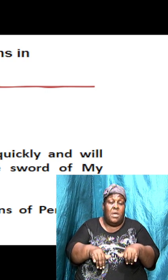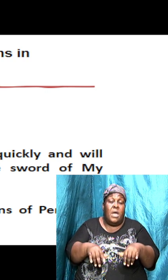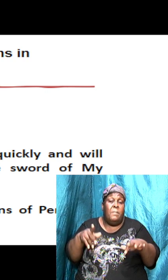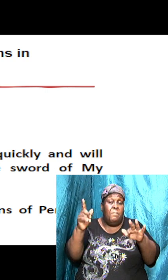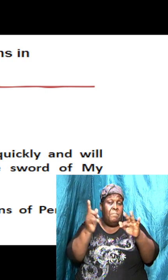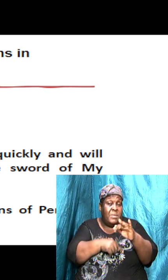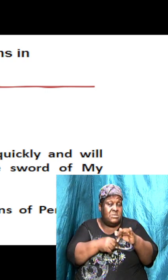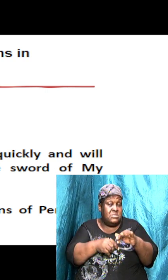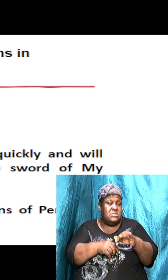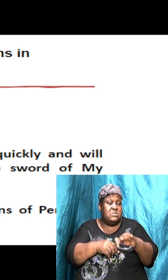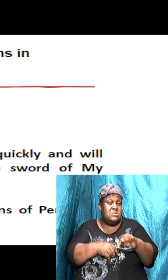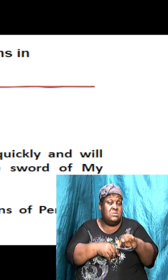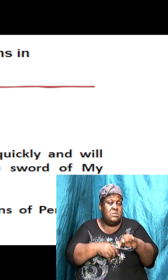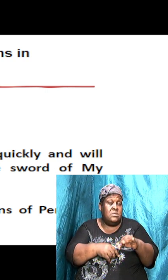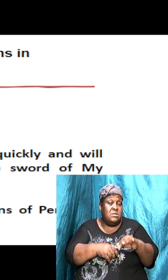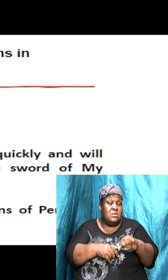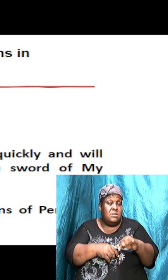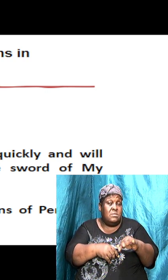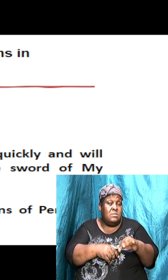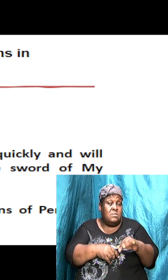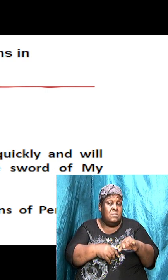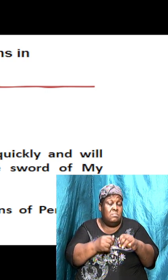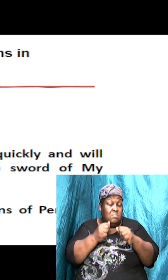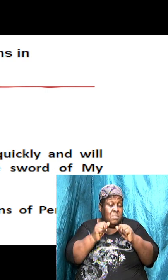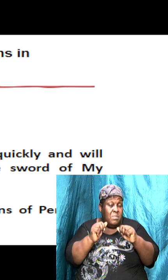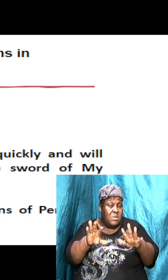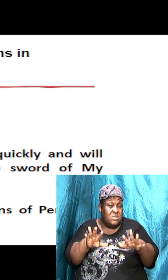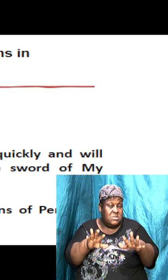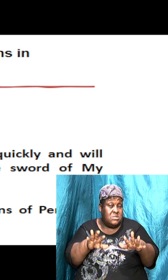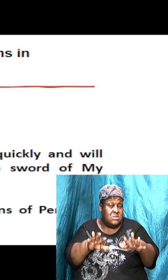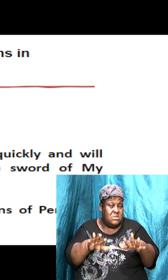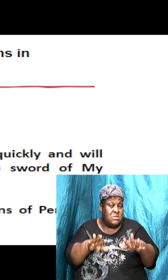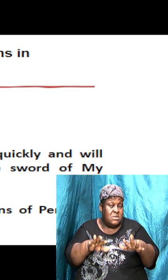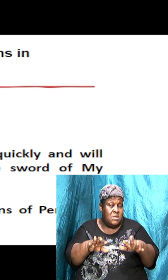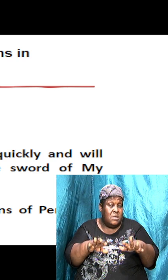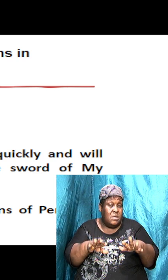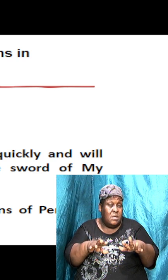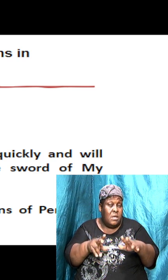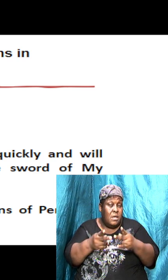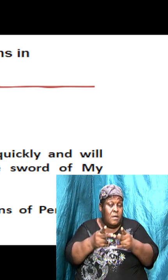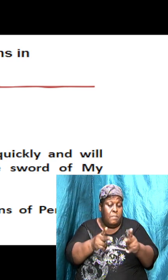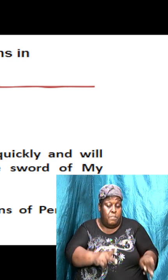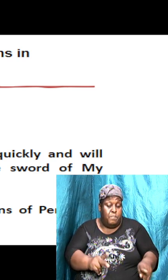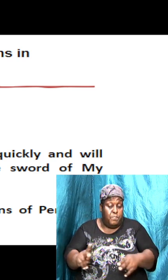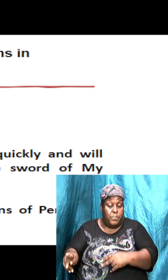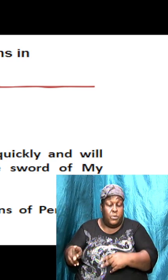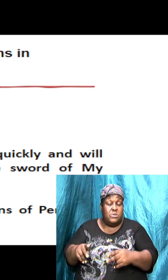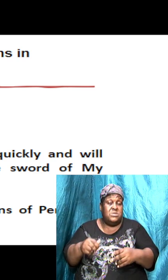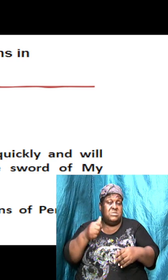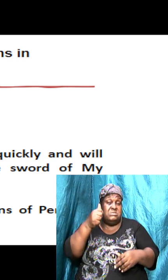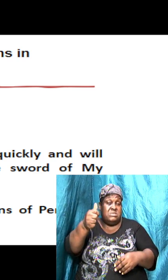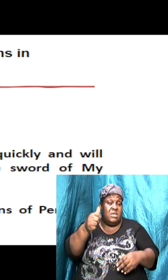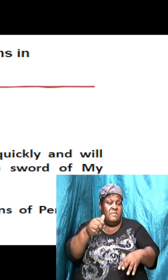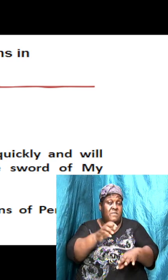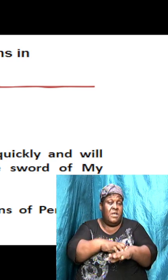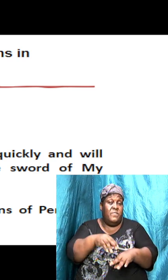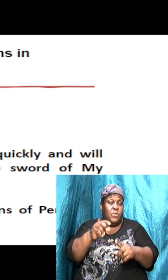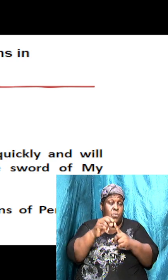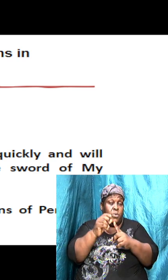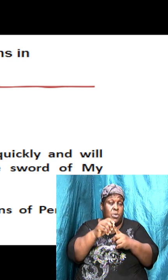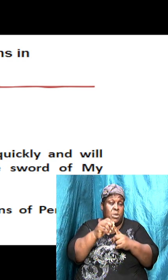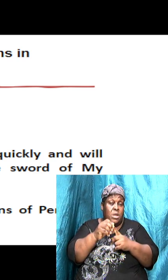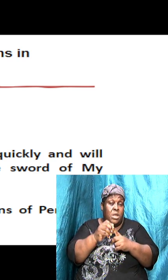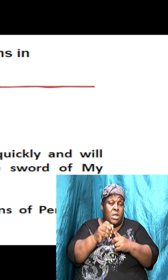of Almighty God be our measuring stick and let us place ourselves at the word and let